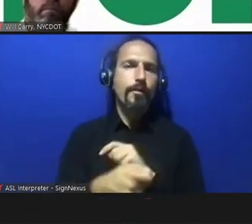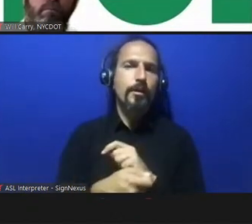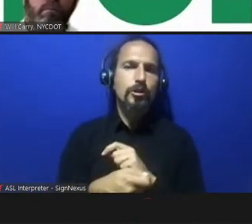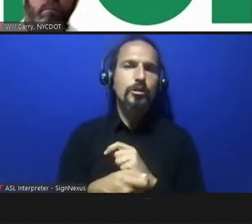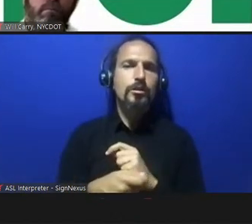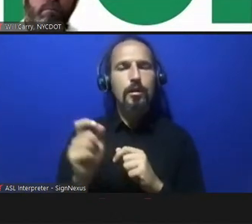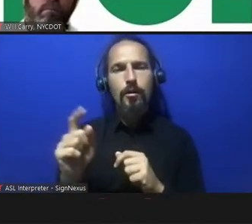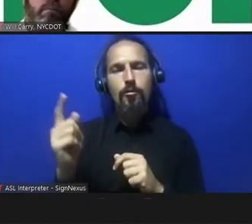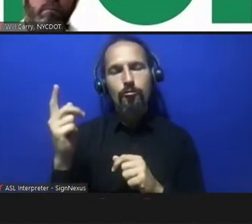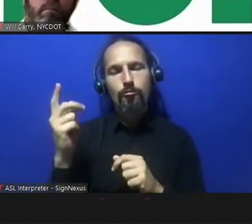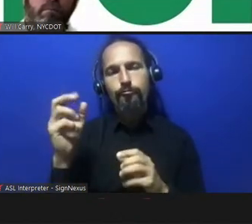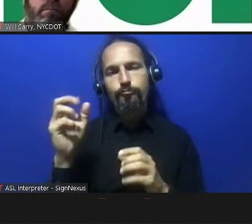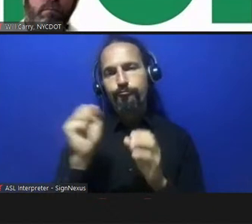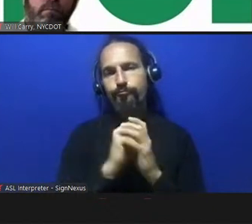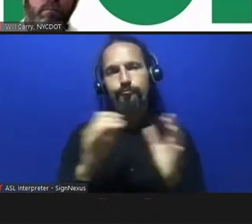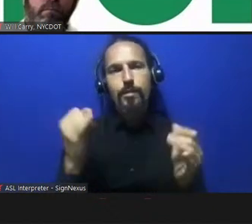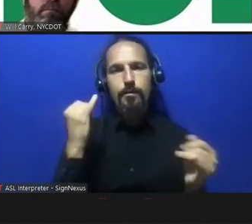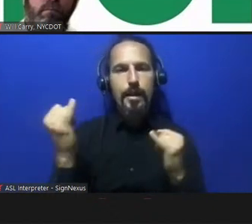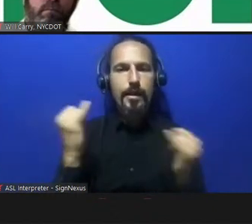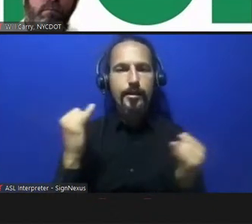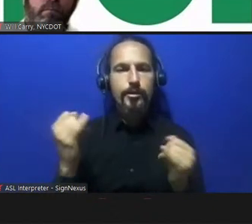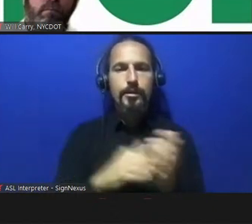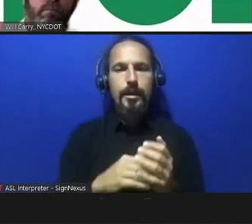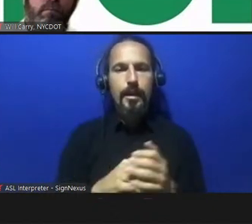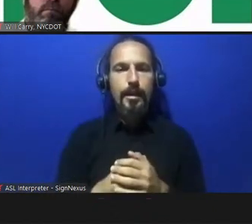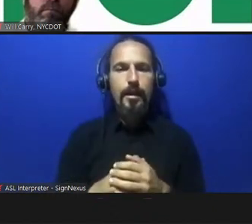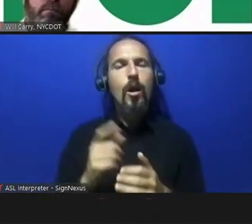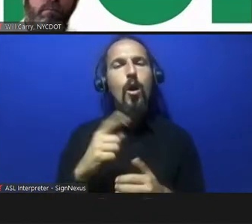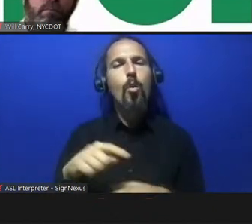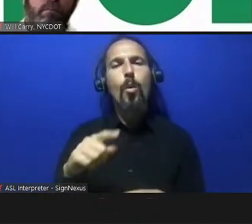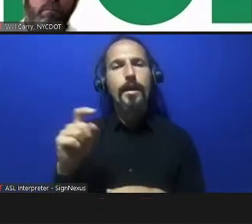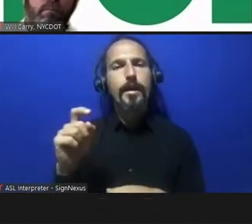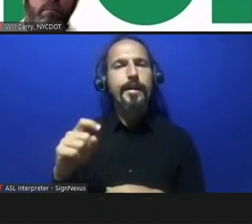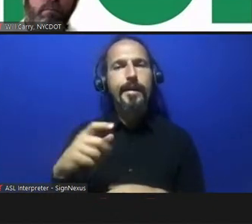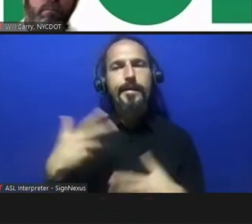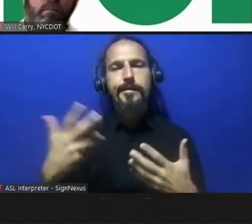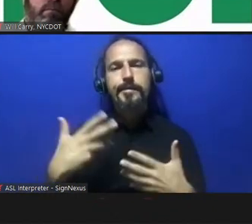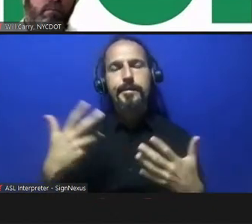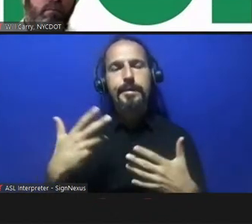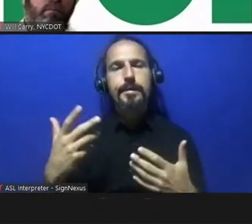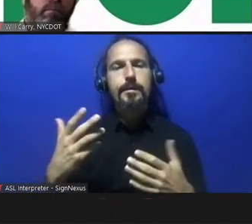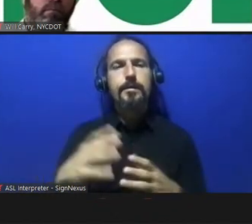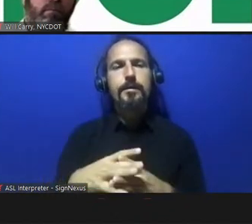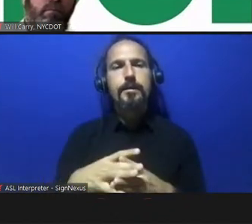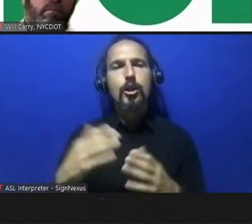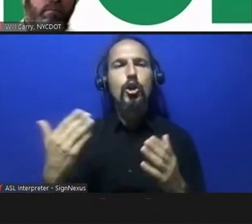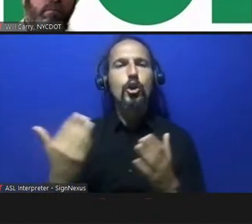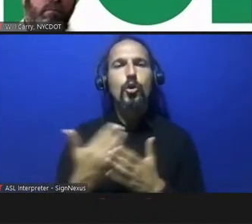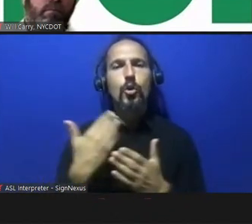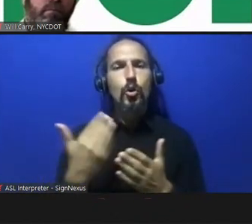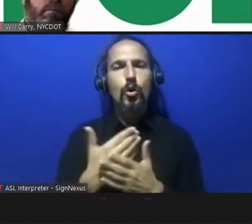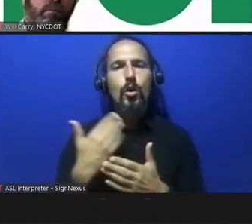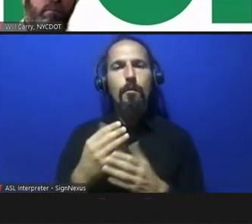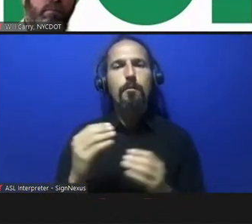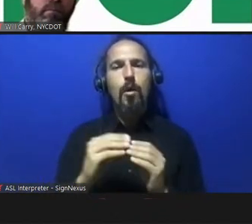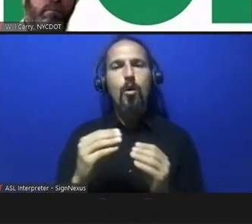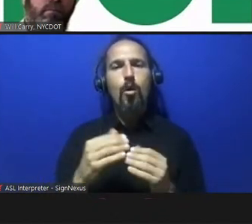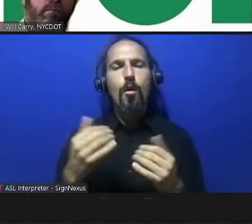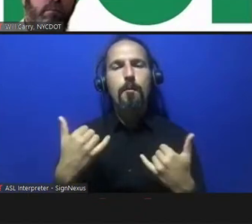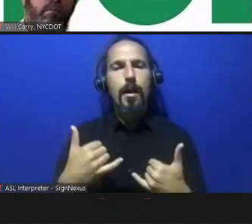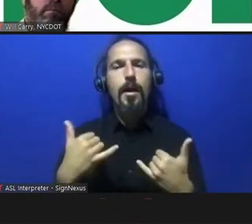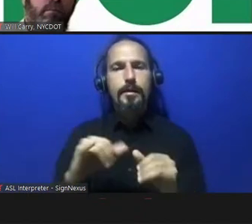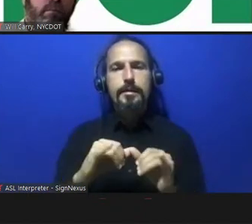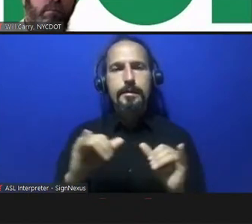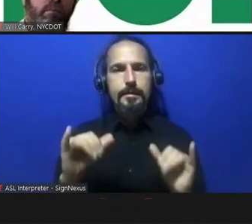reimagined i think uh we need a a a much much newer more modern system and i don't